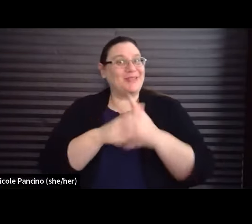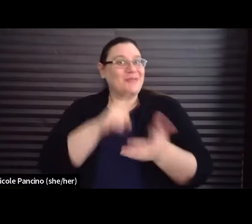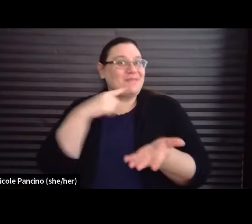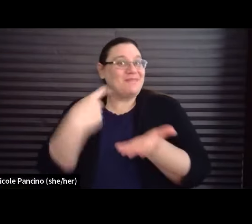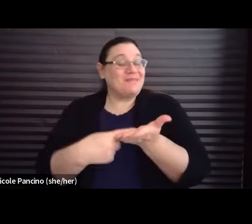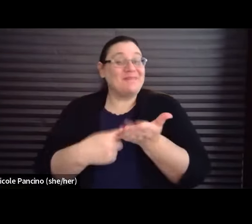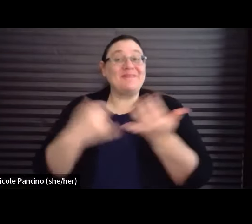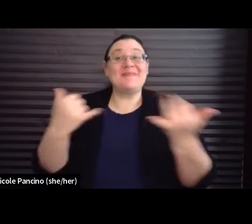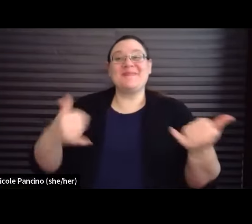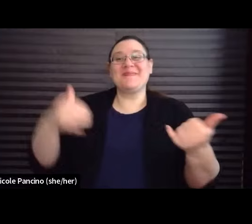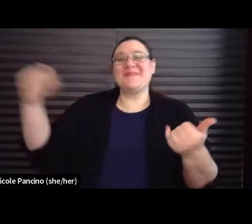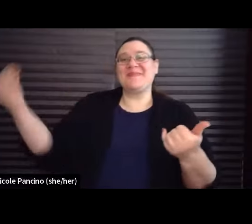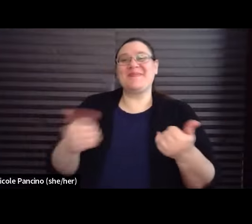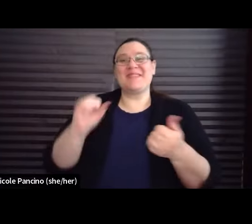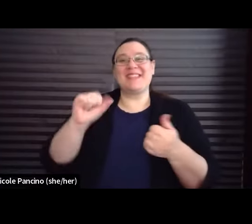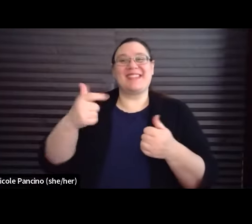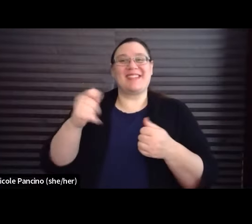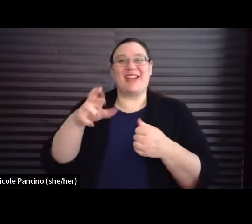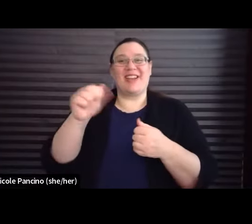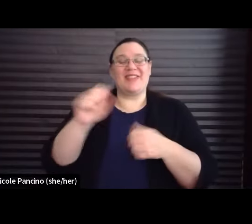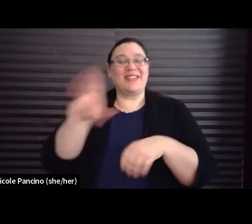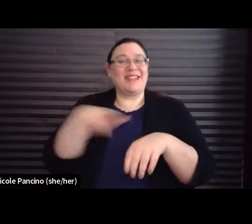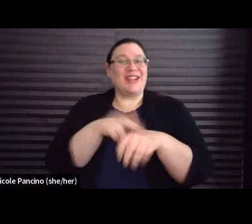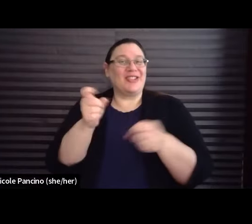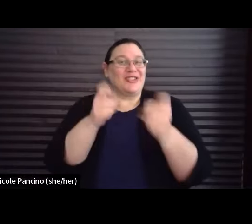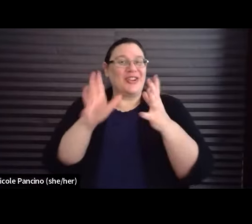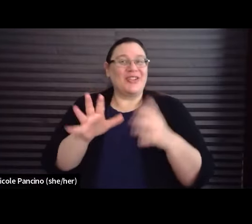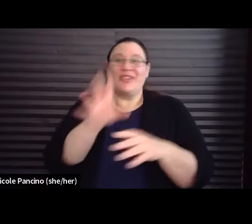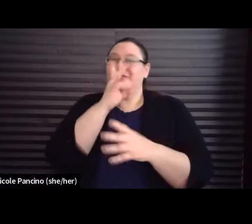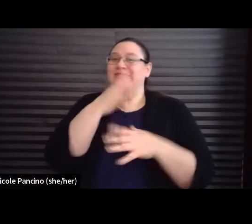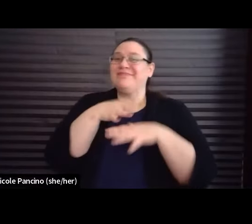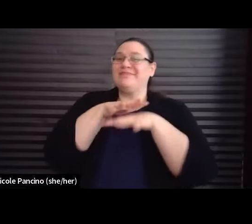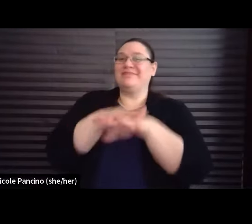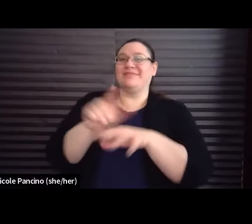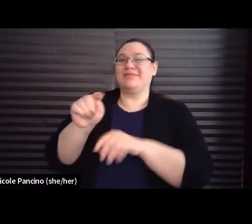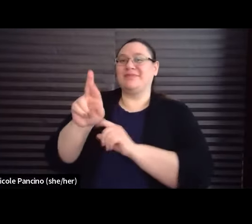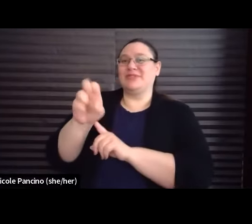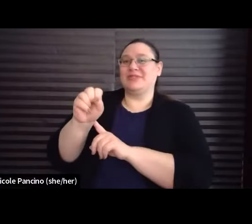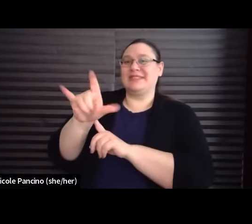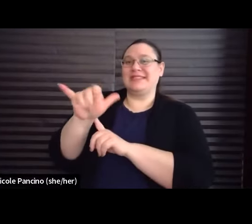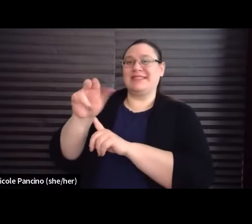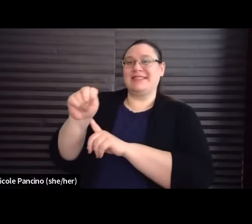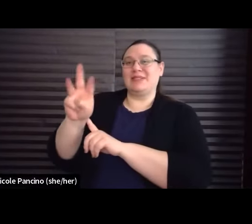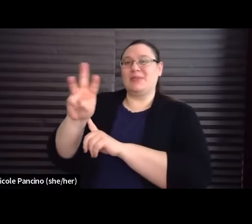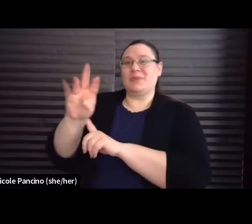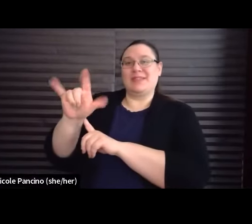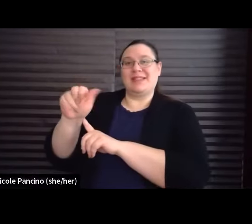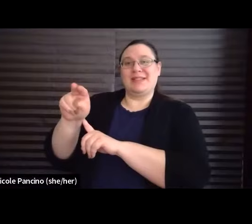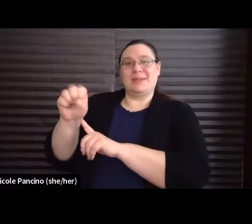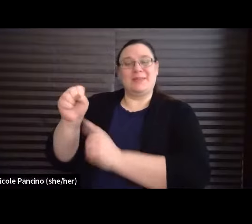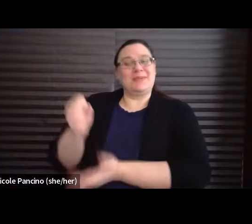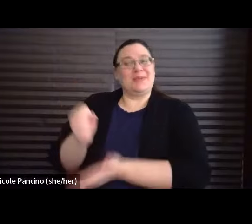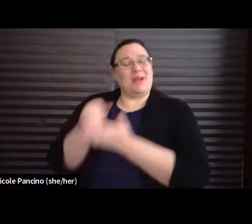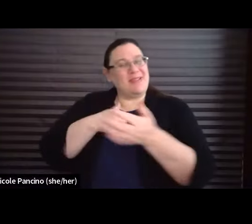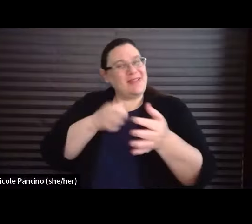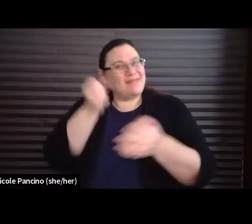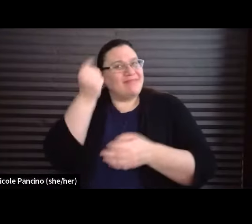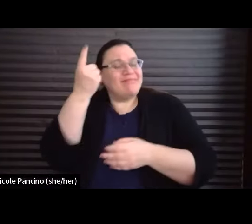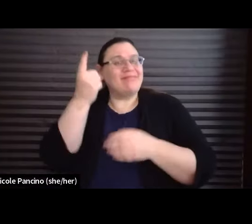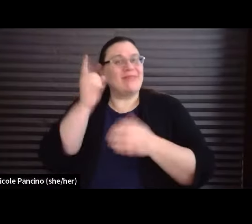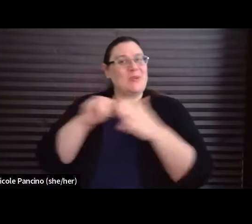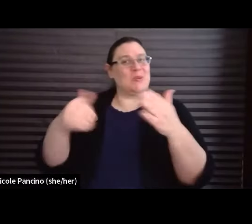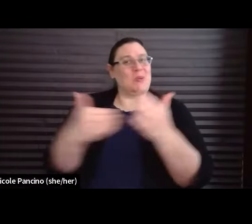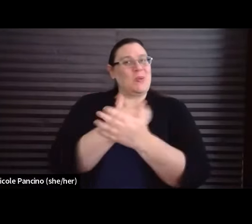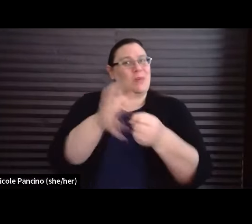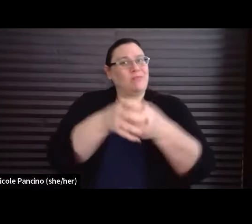SAG-AFTRA National Director Voiceover, Treslyn Williams, to help us navigate this new and expanding world of